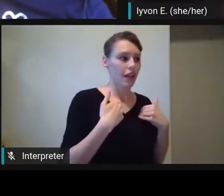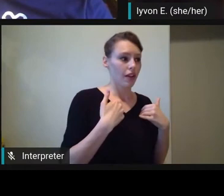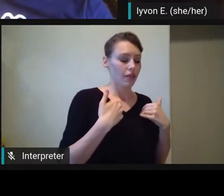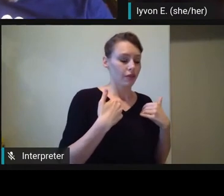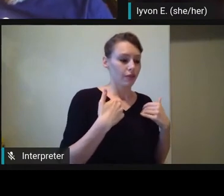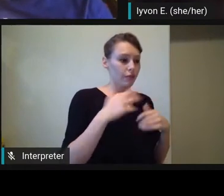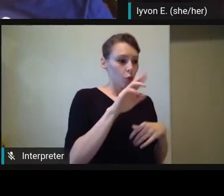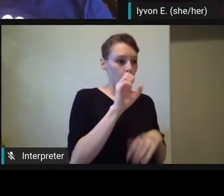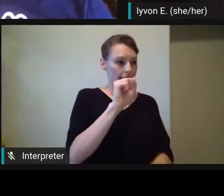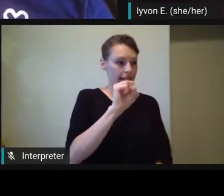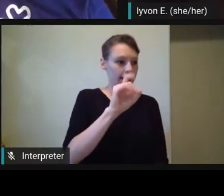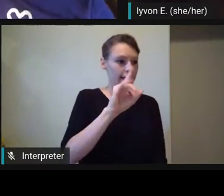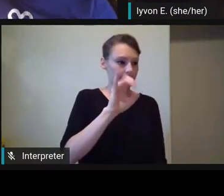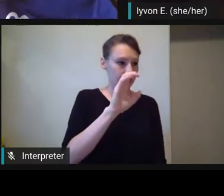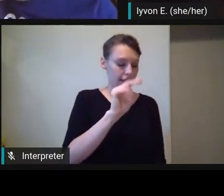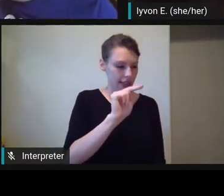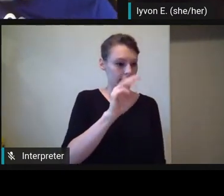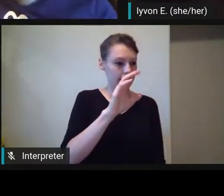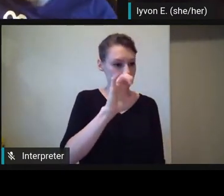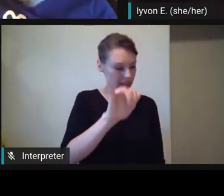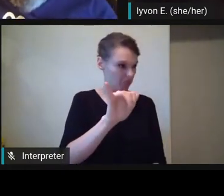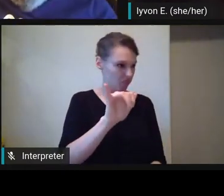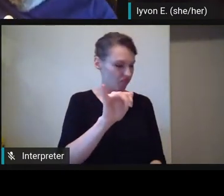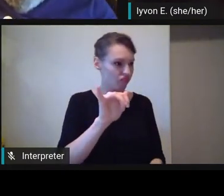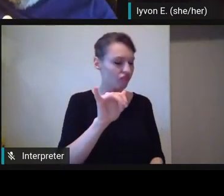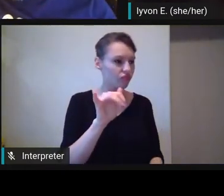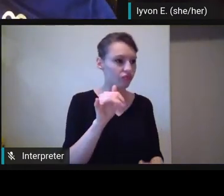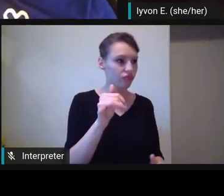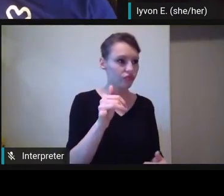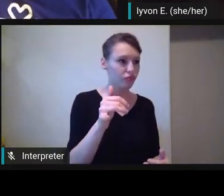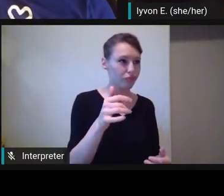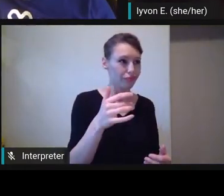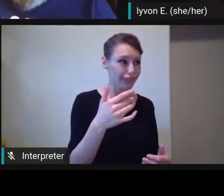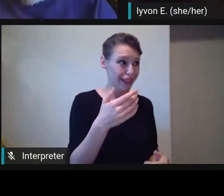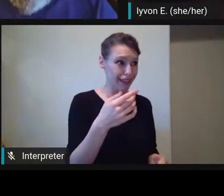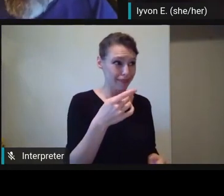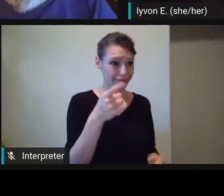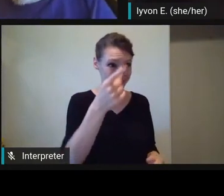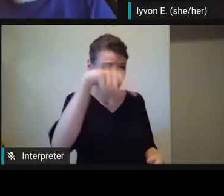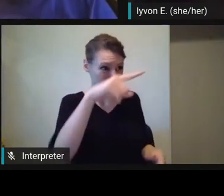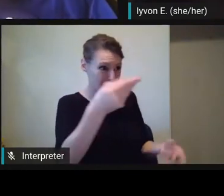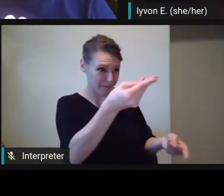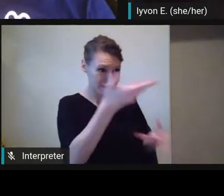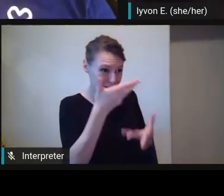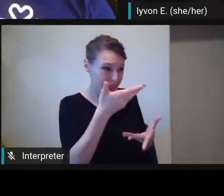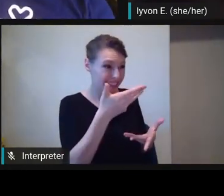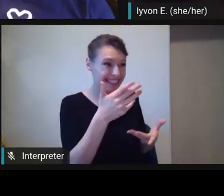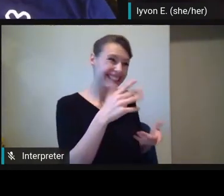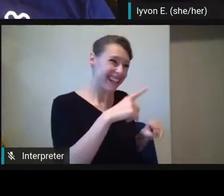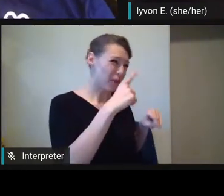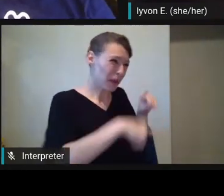they really said, just like, well, like, you know, we can't produce a show right now. Take your time, you